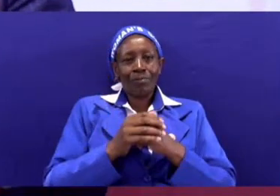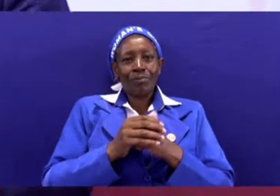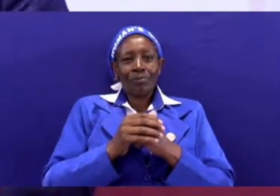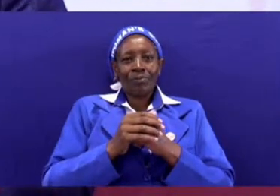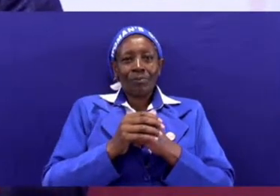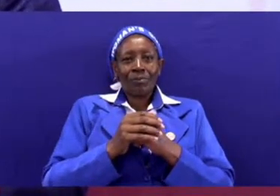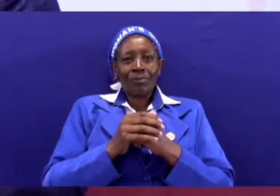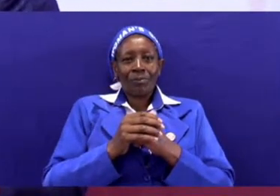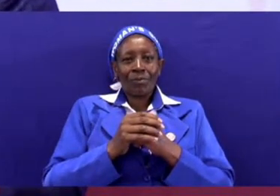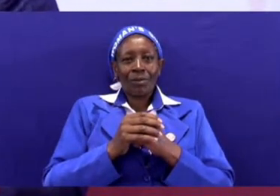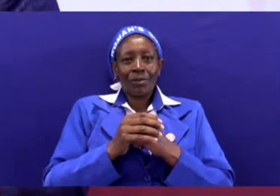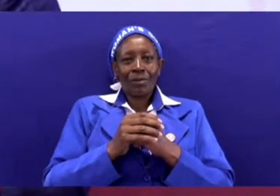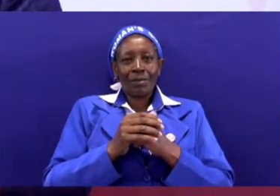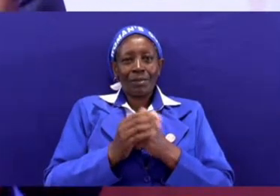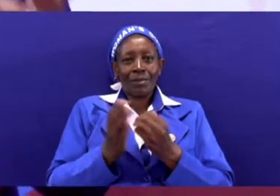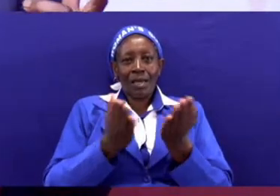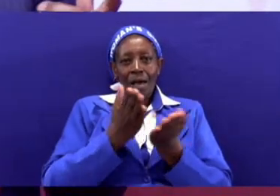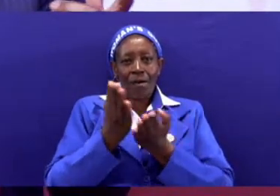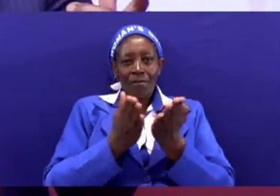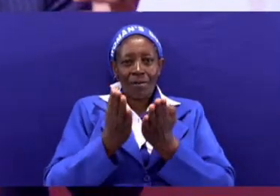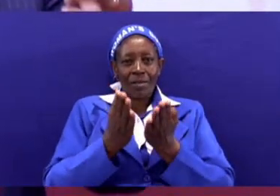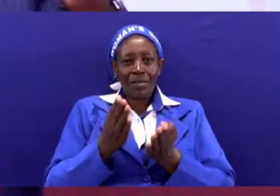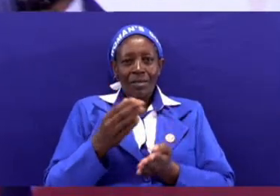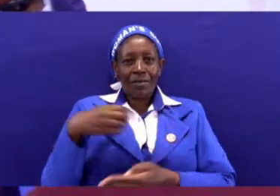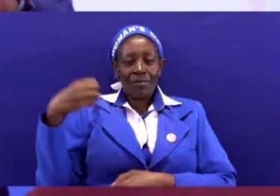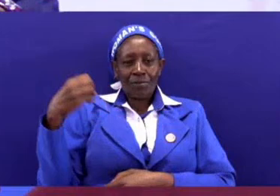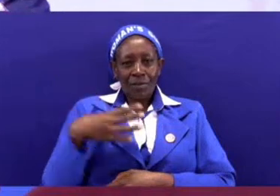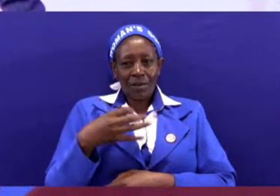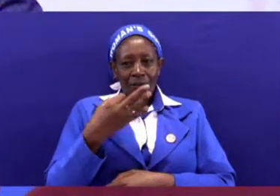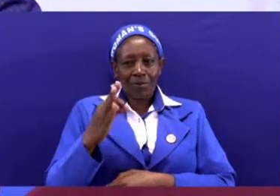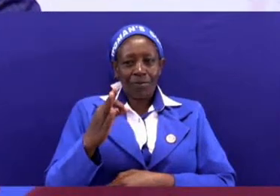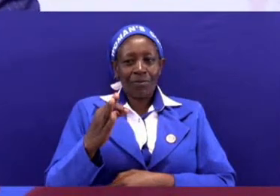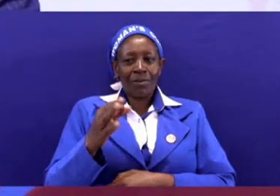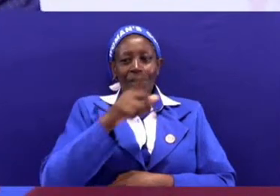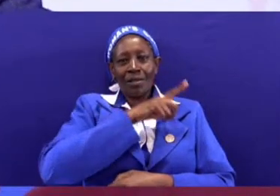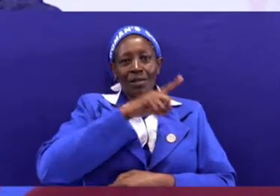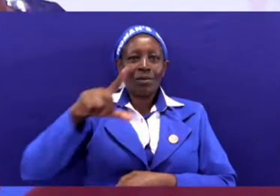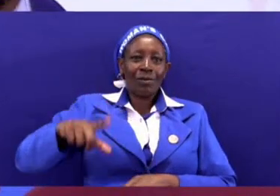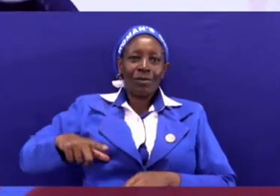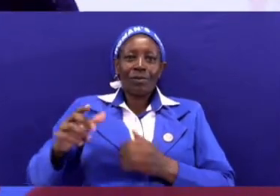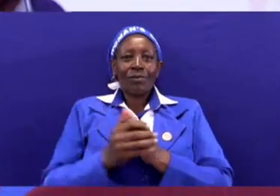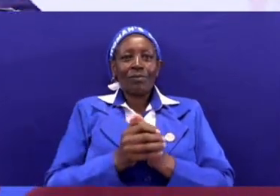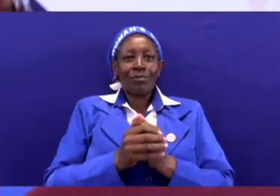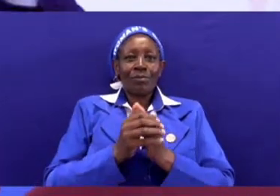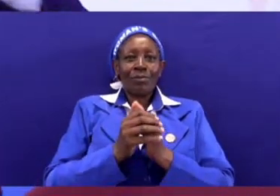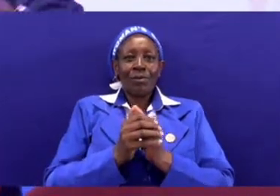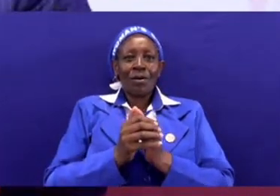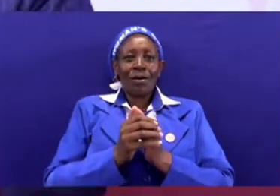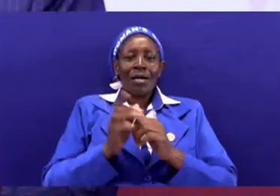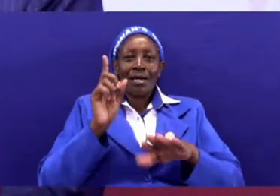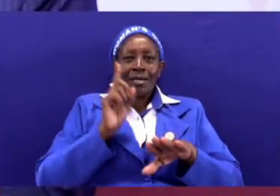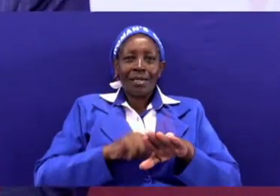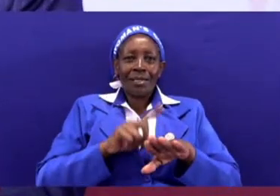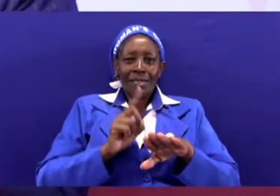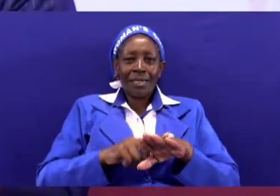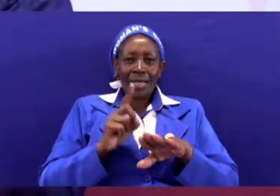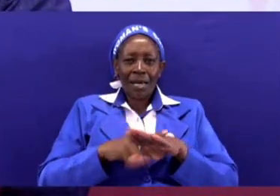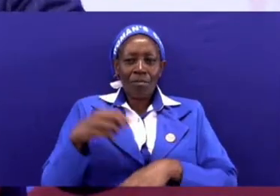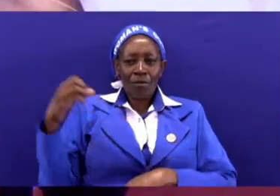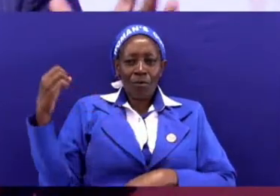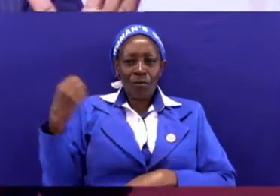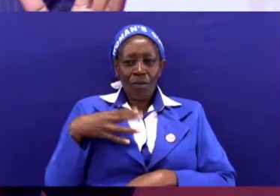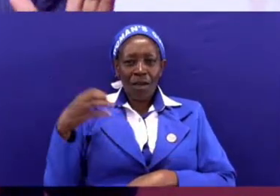his ministry. So the fear of God as the motivation for service. When we fear the wrong thing, we